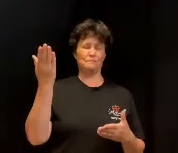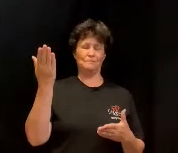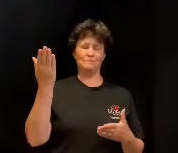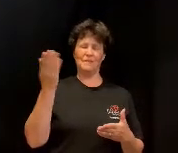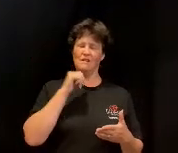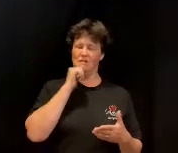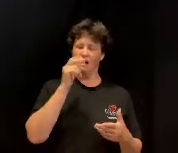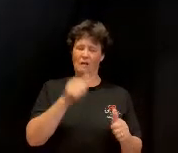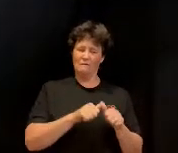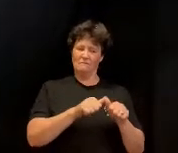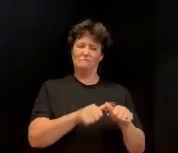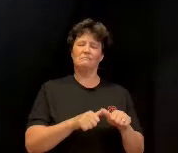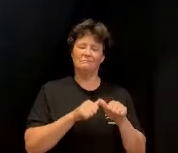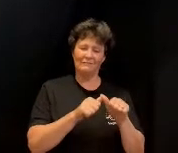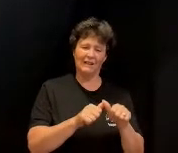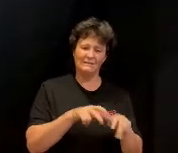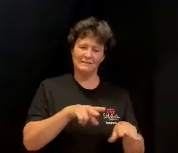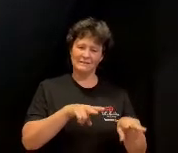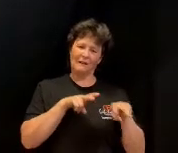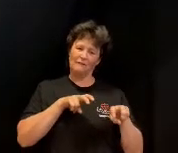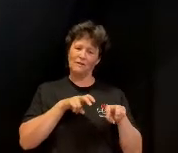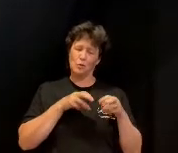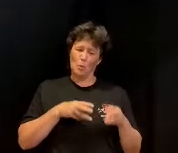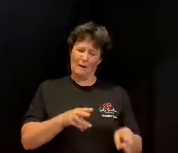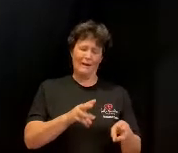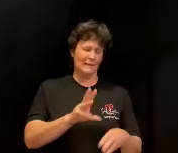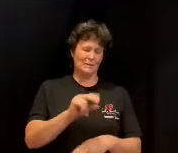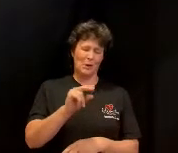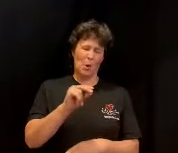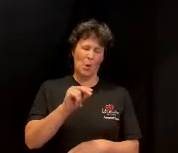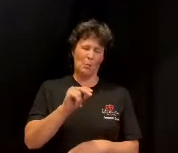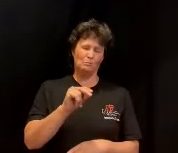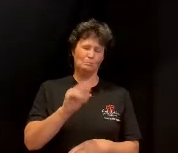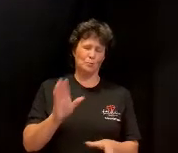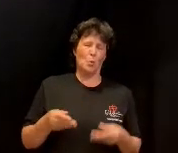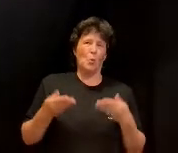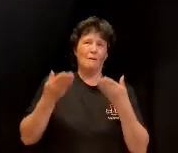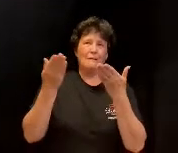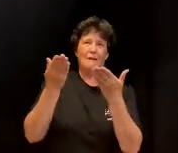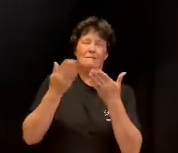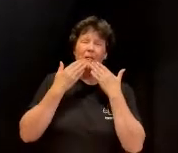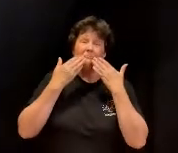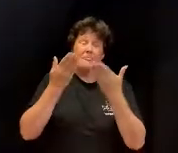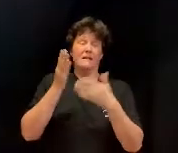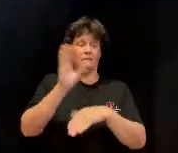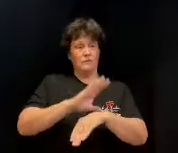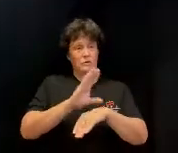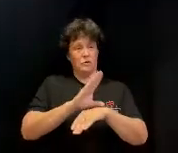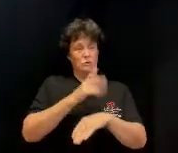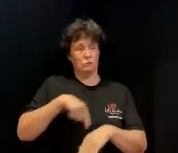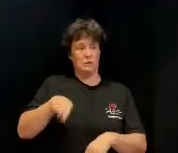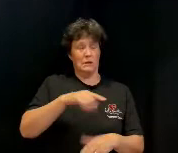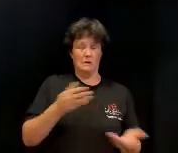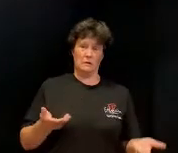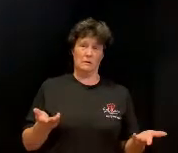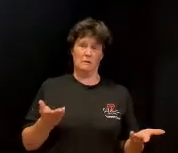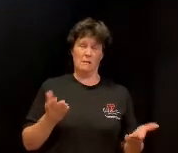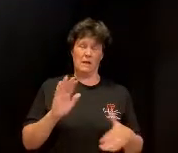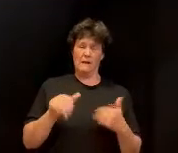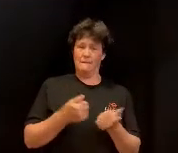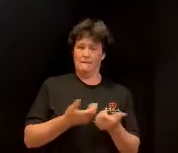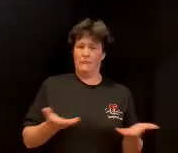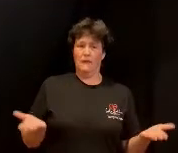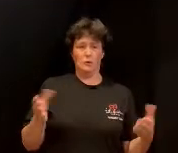your kingdom can break through. So God, we give tonight. We thank you for our church tonight and all that you're doing